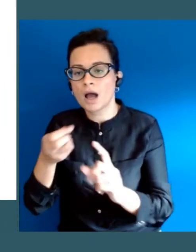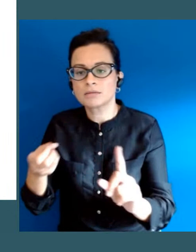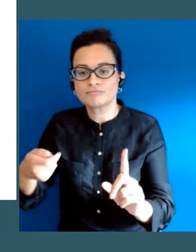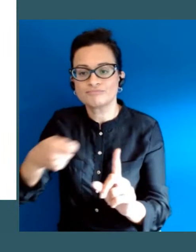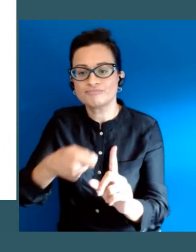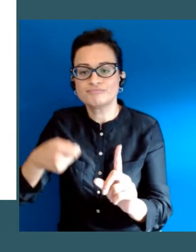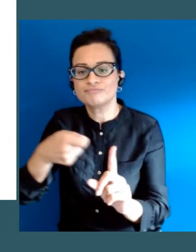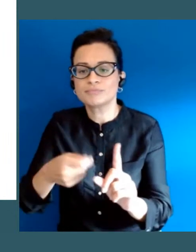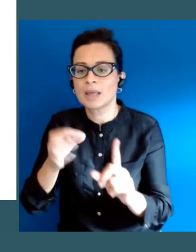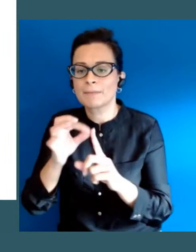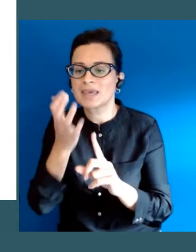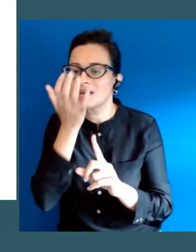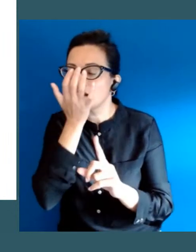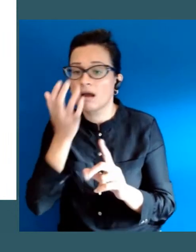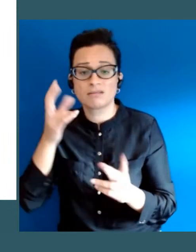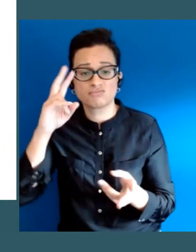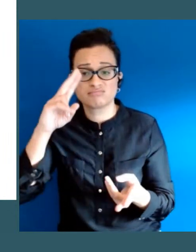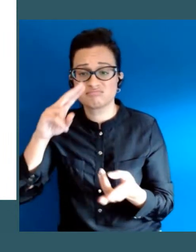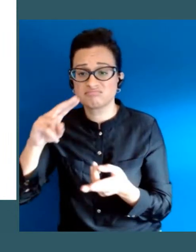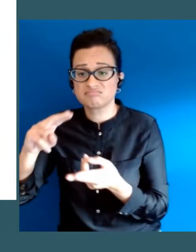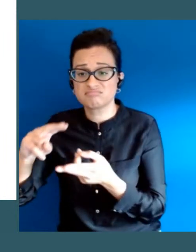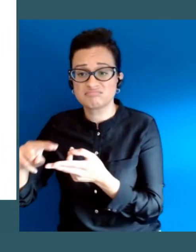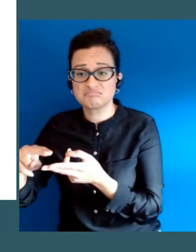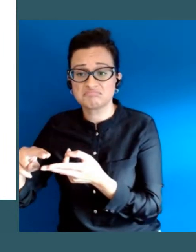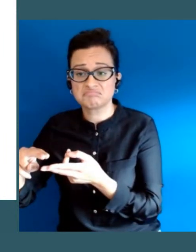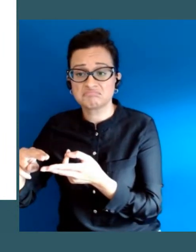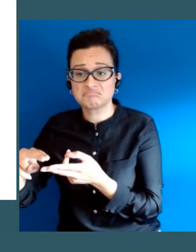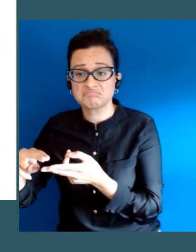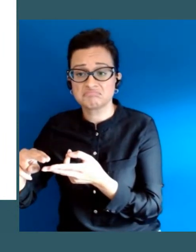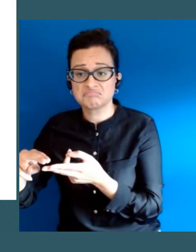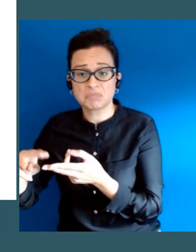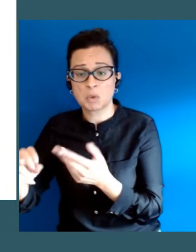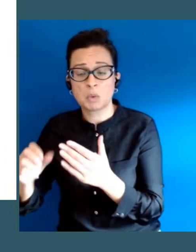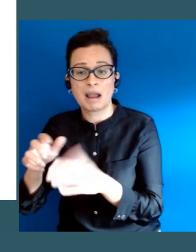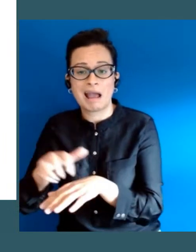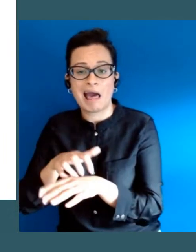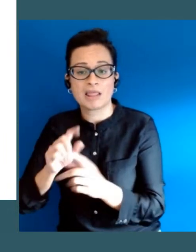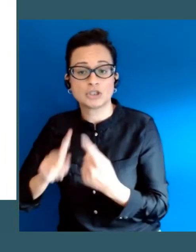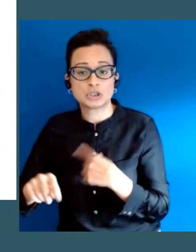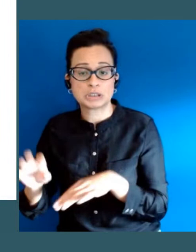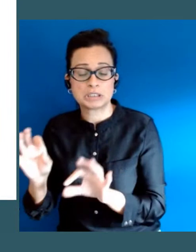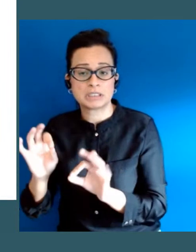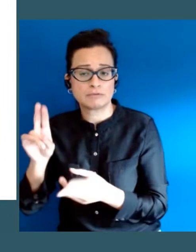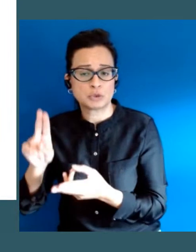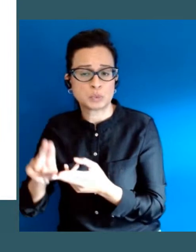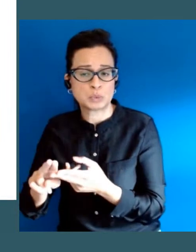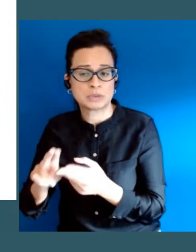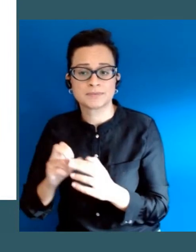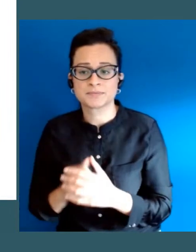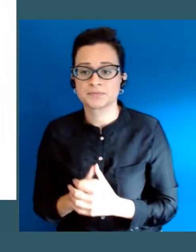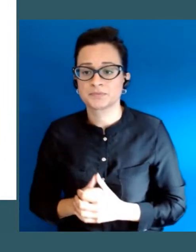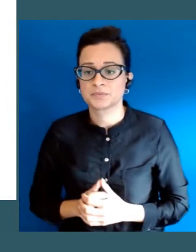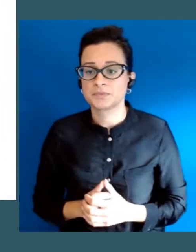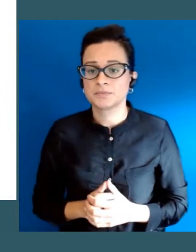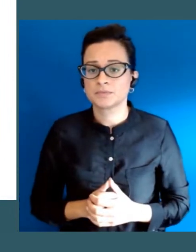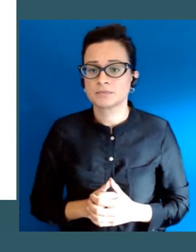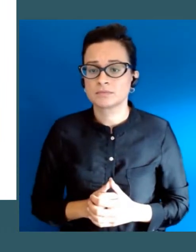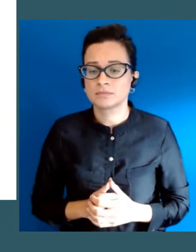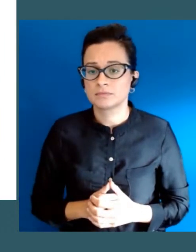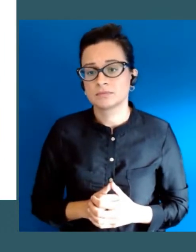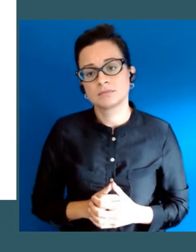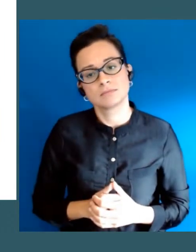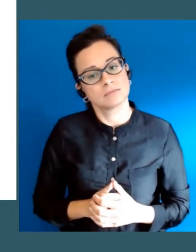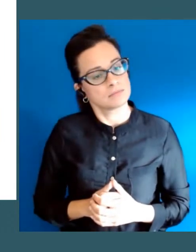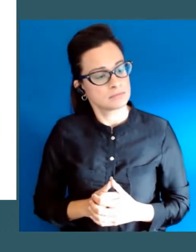significant reduction in development of peanut allergy. And interestingly, this